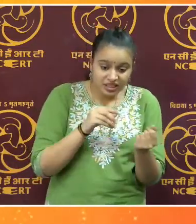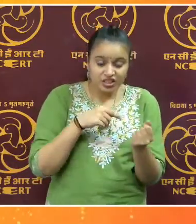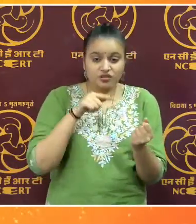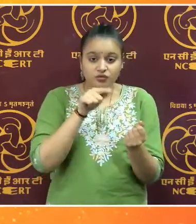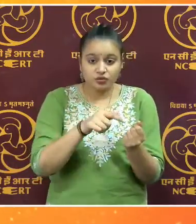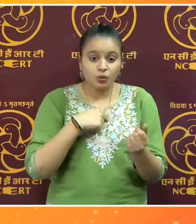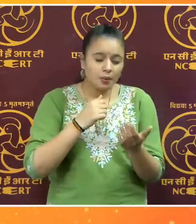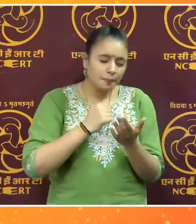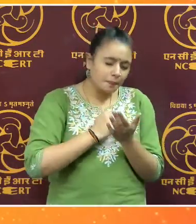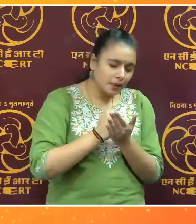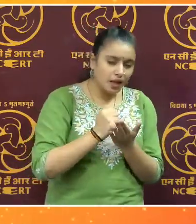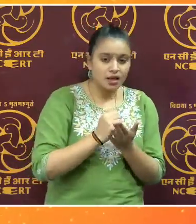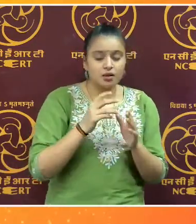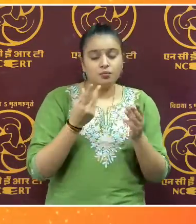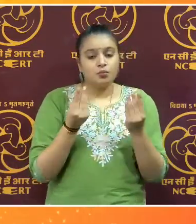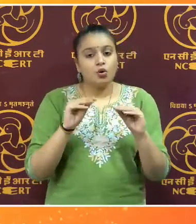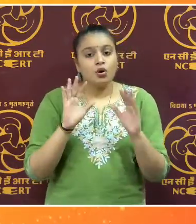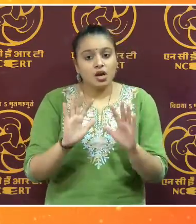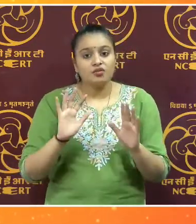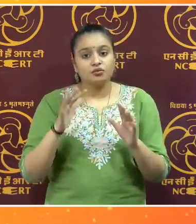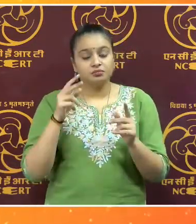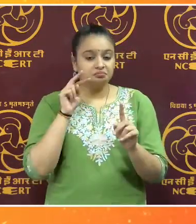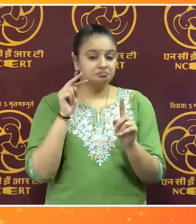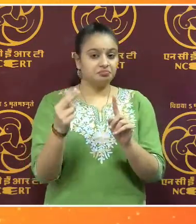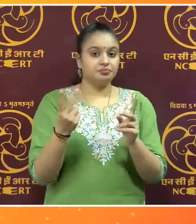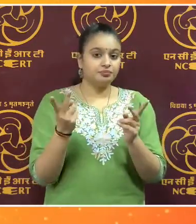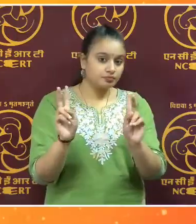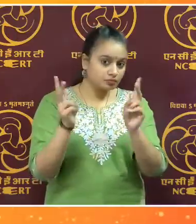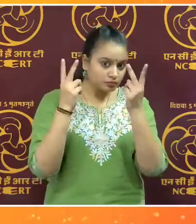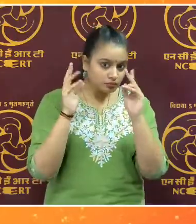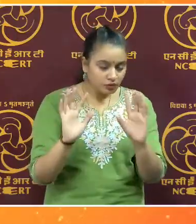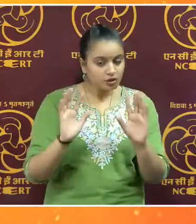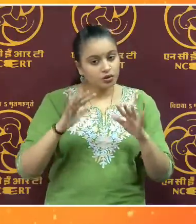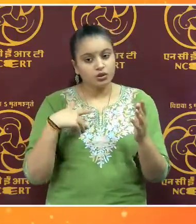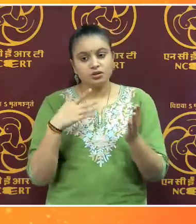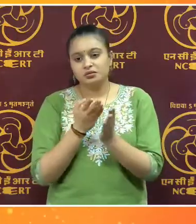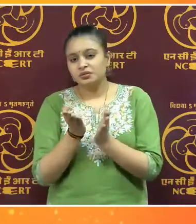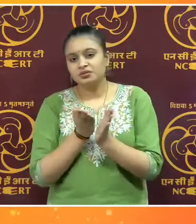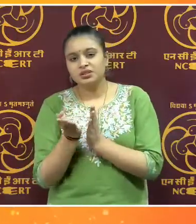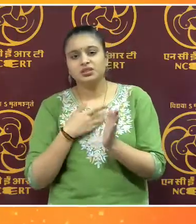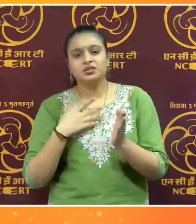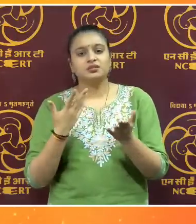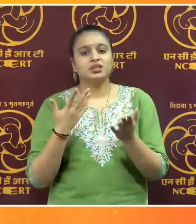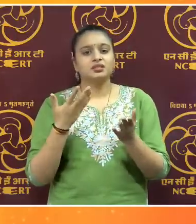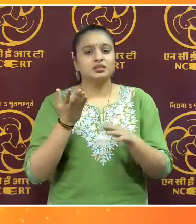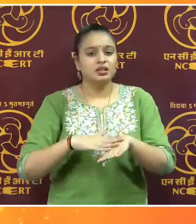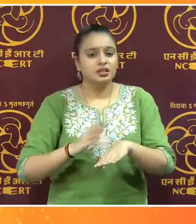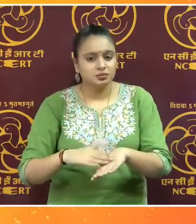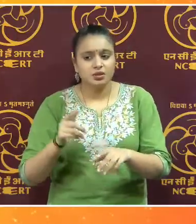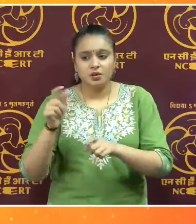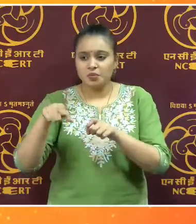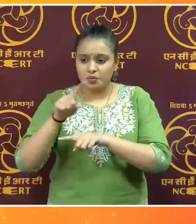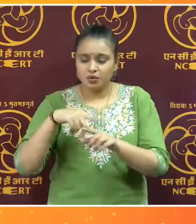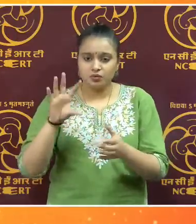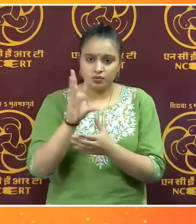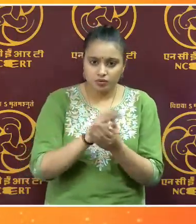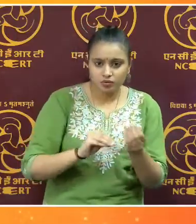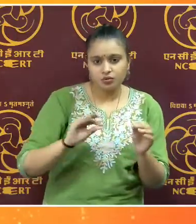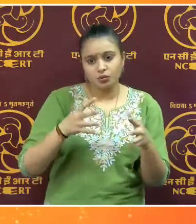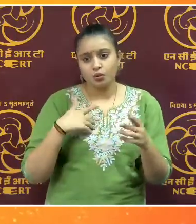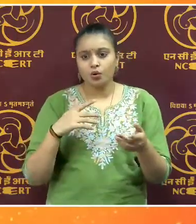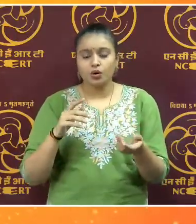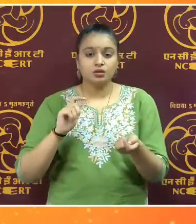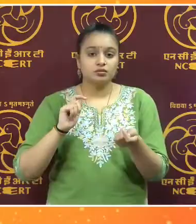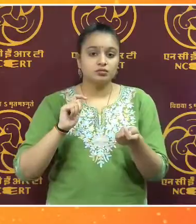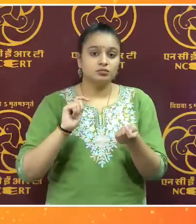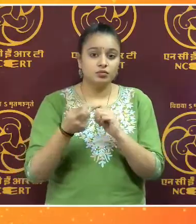so practical, who has been through all these experience of stealing, robbing people and then vanishing away.